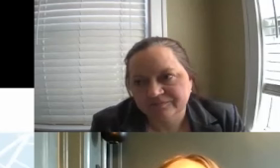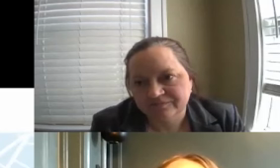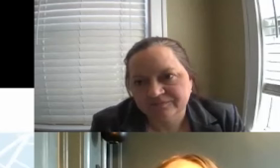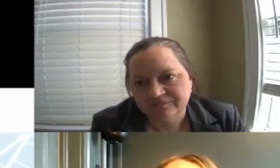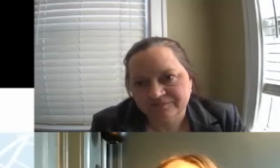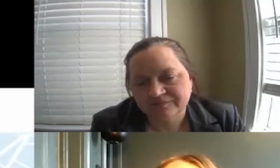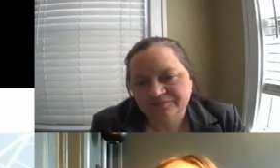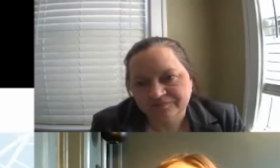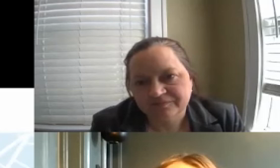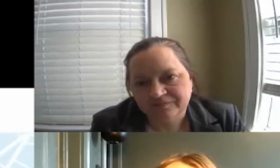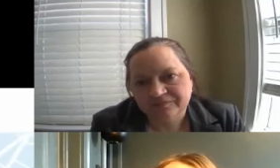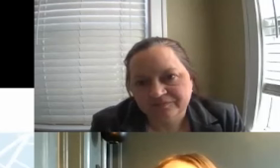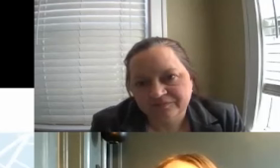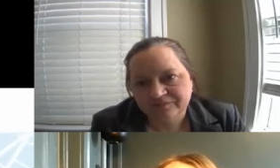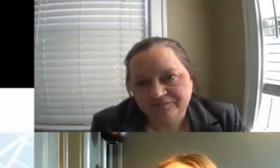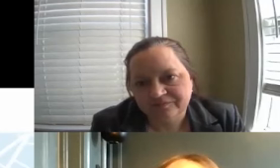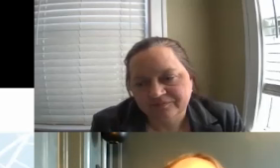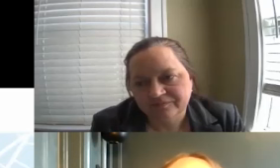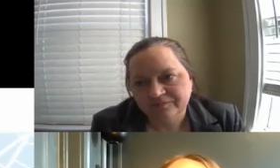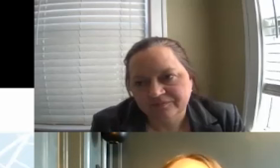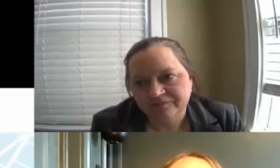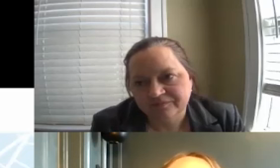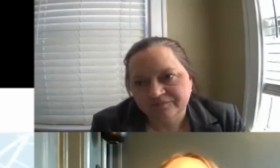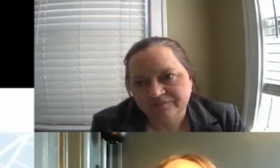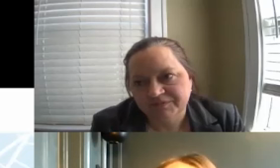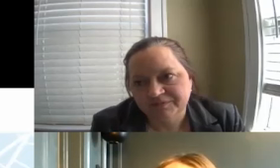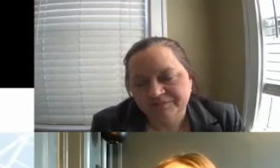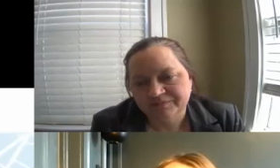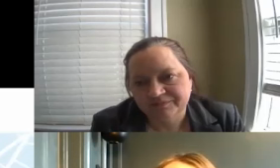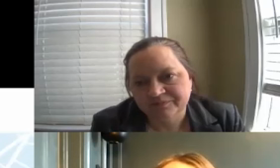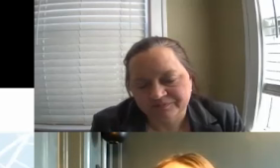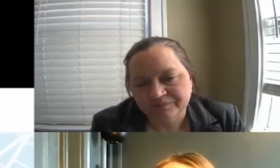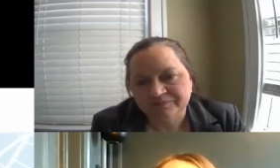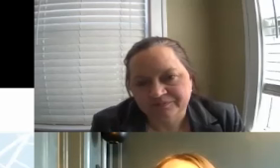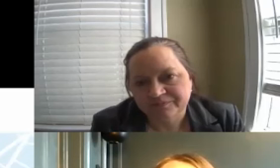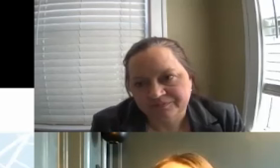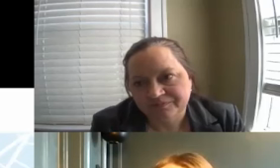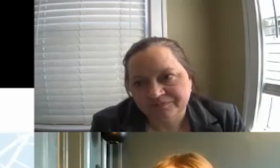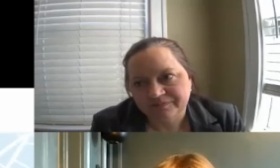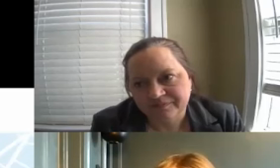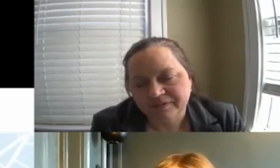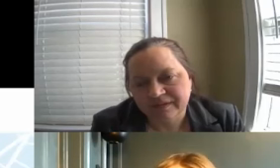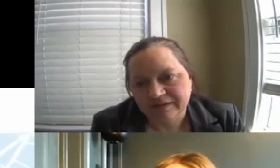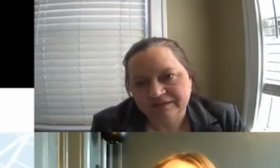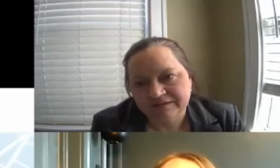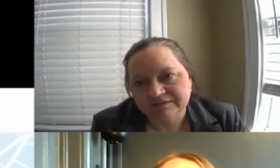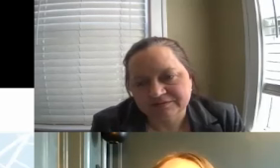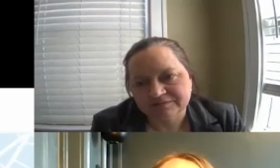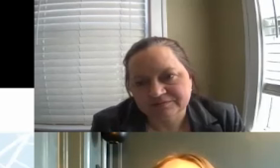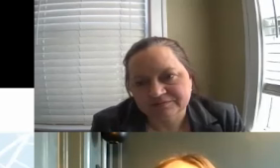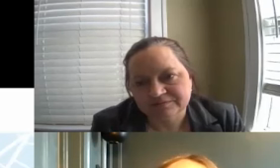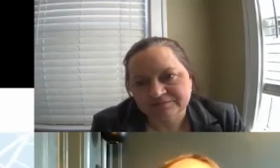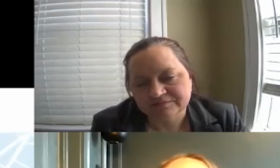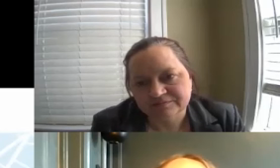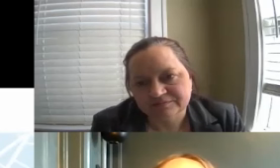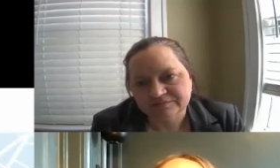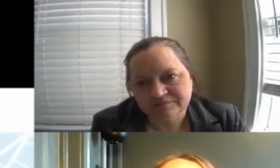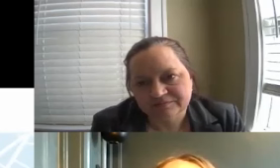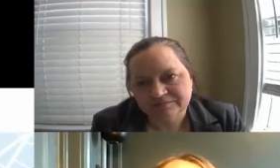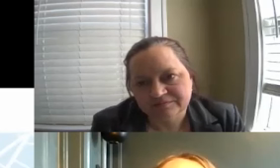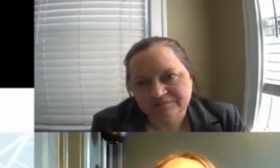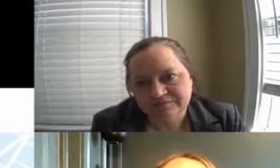the impact of this pandemic. This impact is going to have a ripple effect economically and emotionally and relationally for our organizations